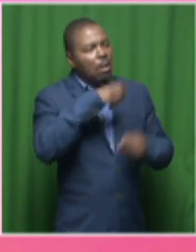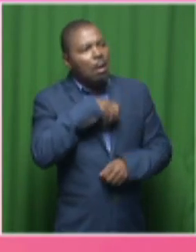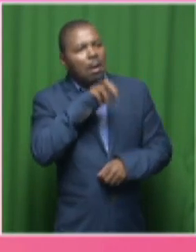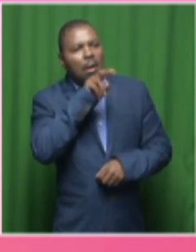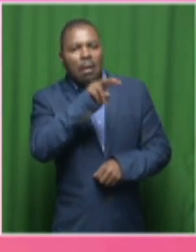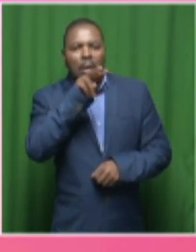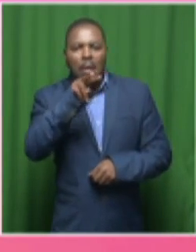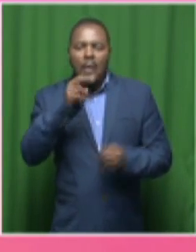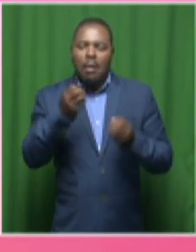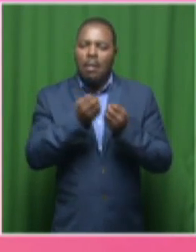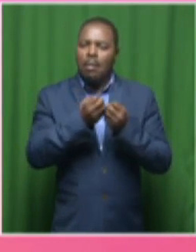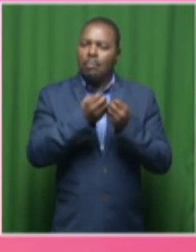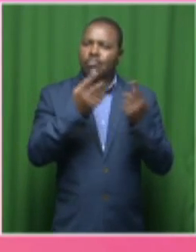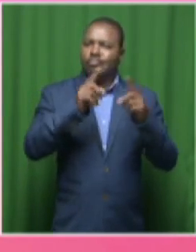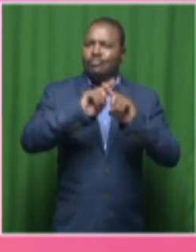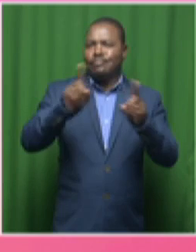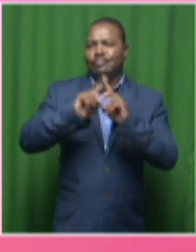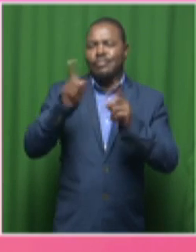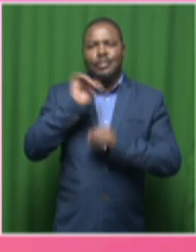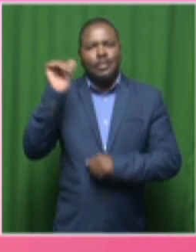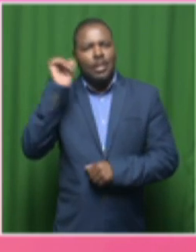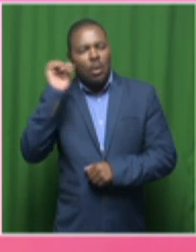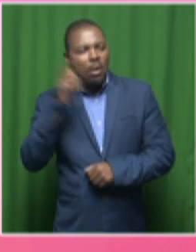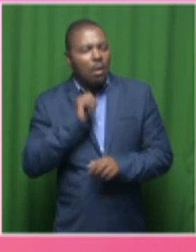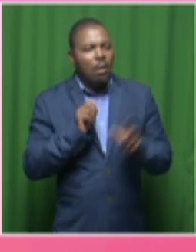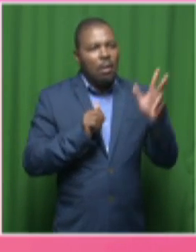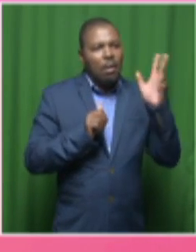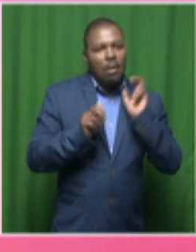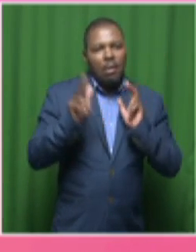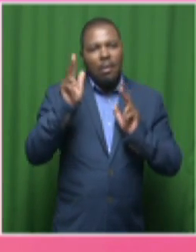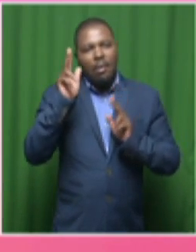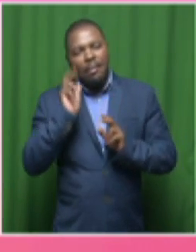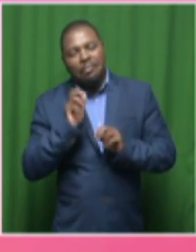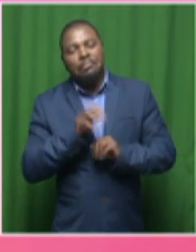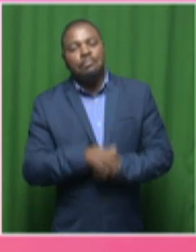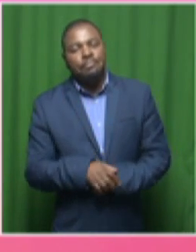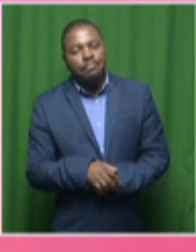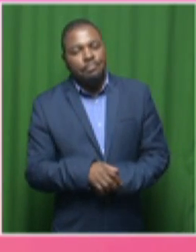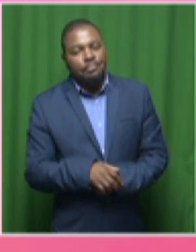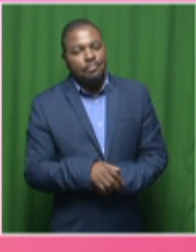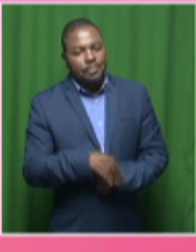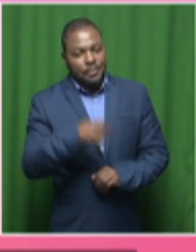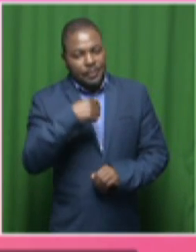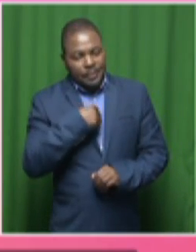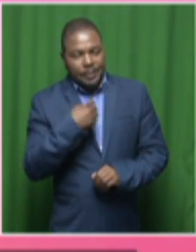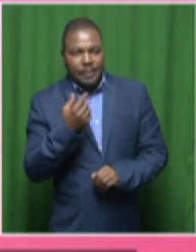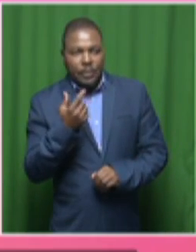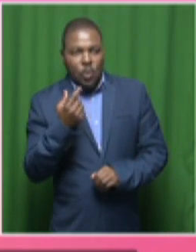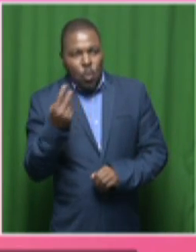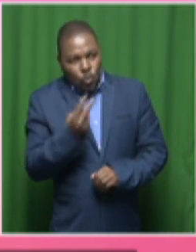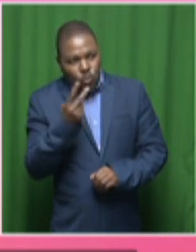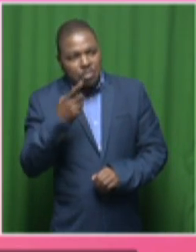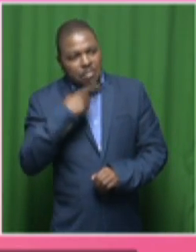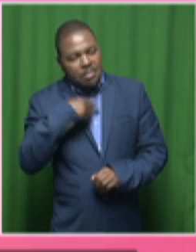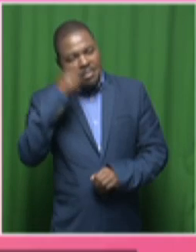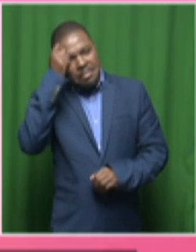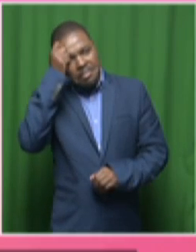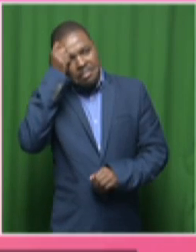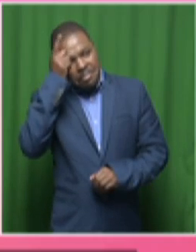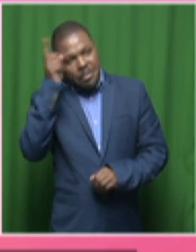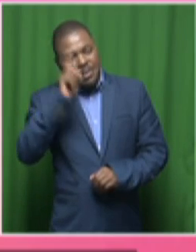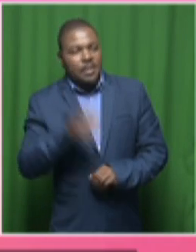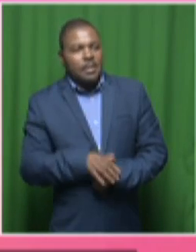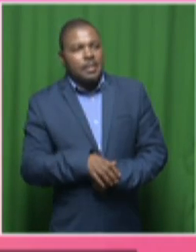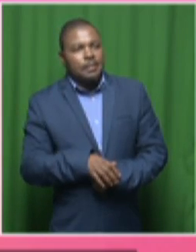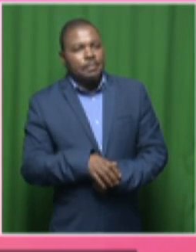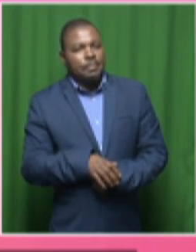to a whole lot of other different sounds, as well as being able to also understand what we